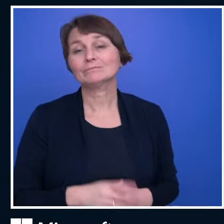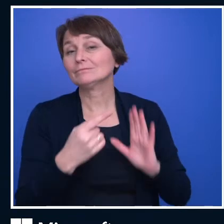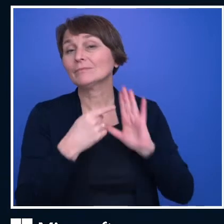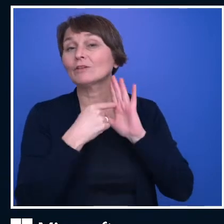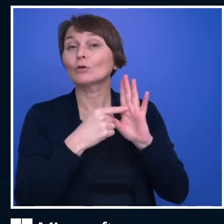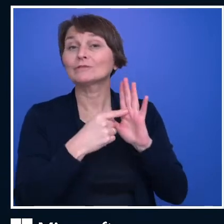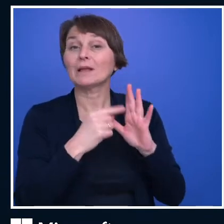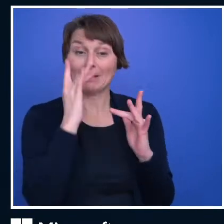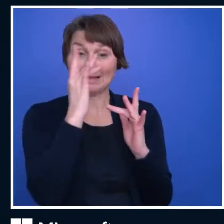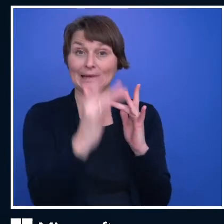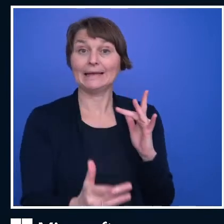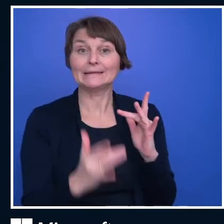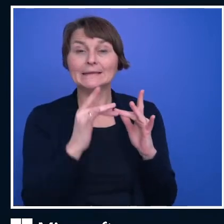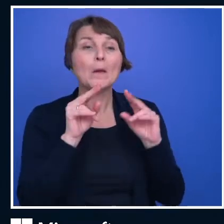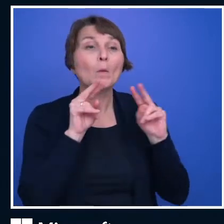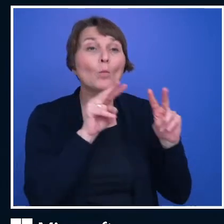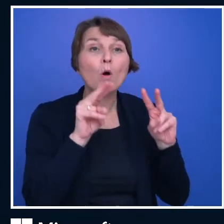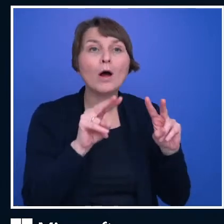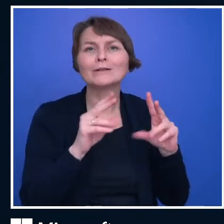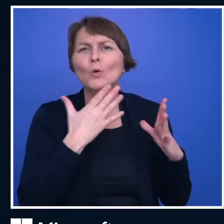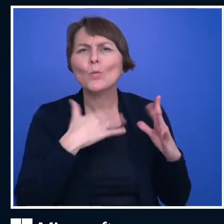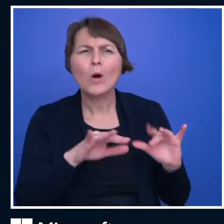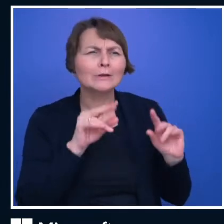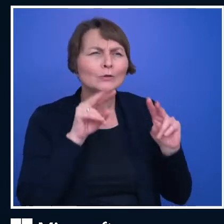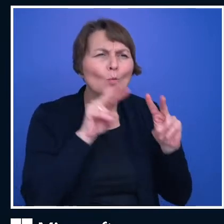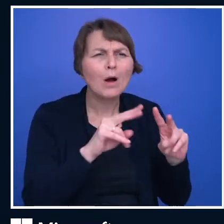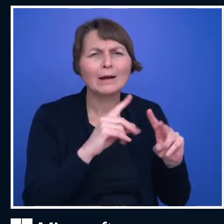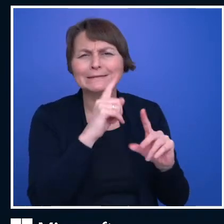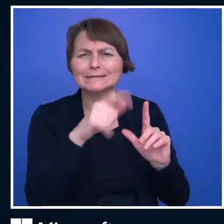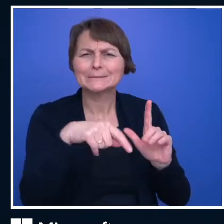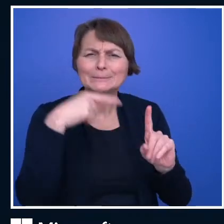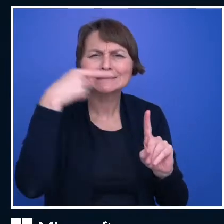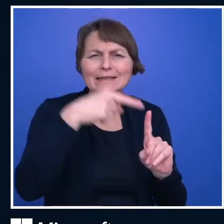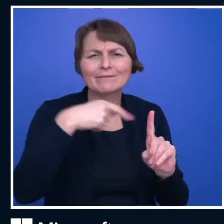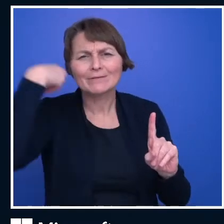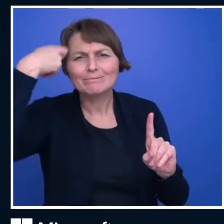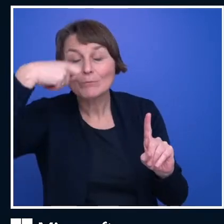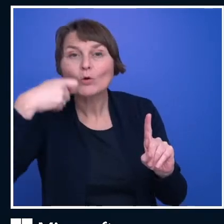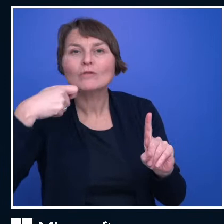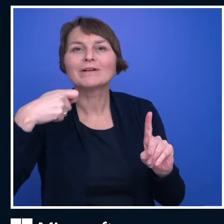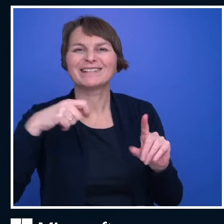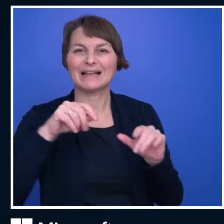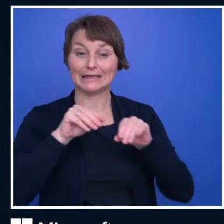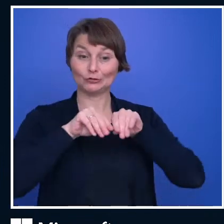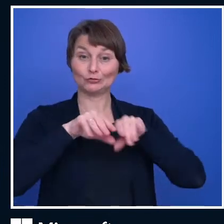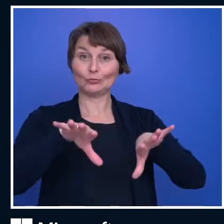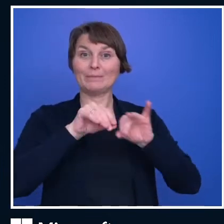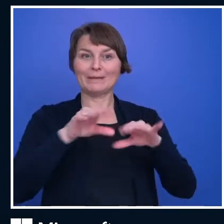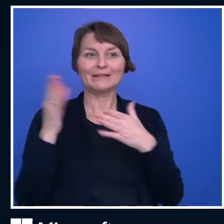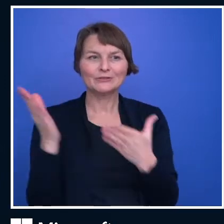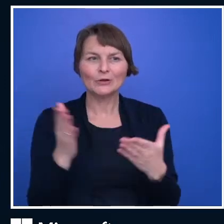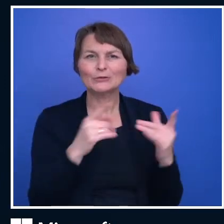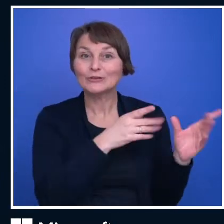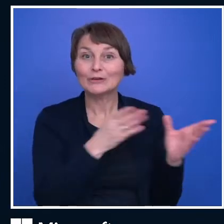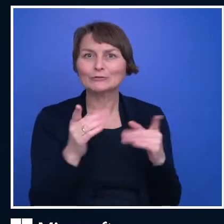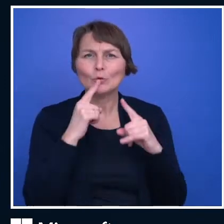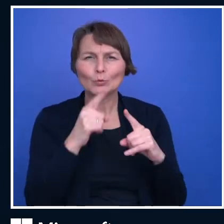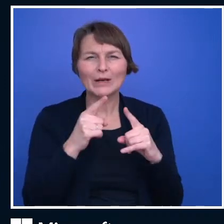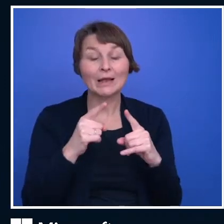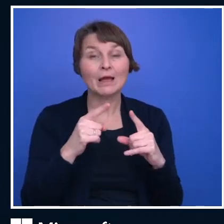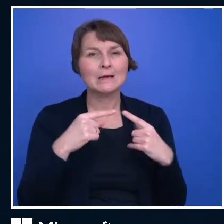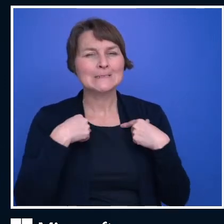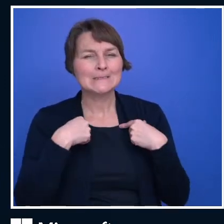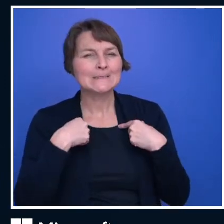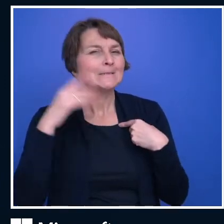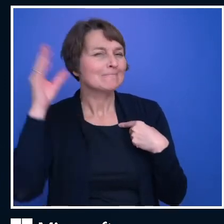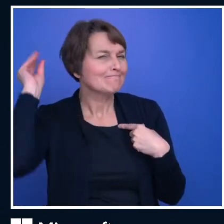watch something, recommendations, and that it's nudging us to follow. So it's really important to keep that